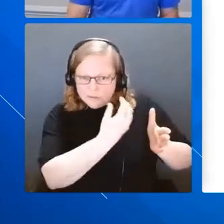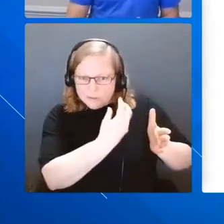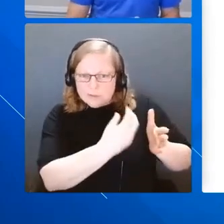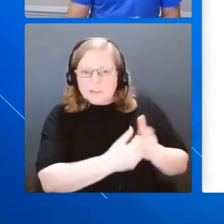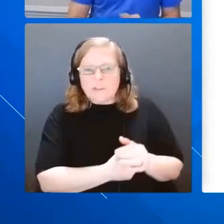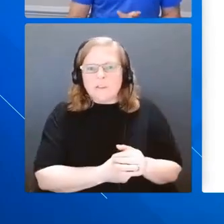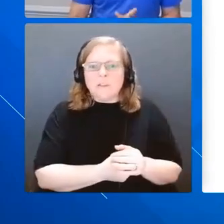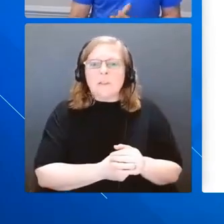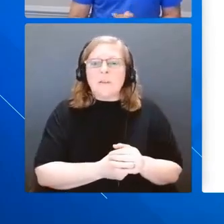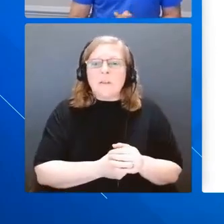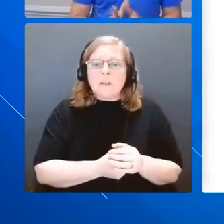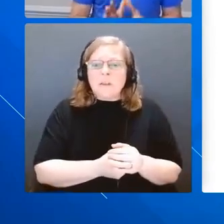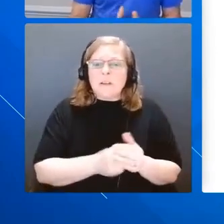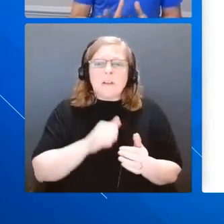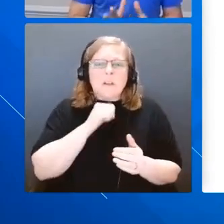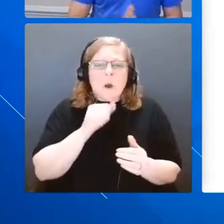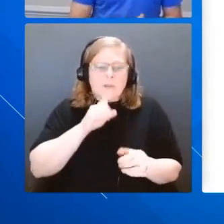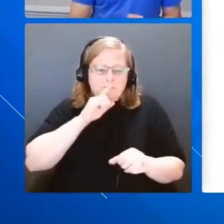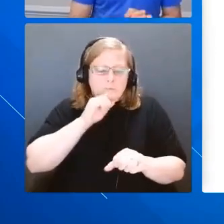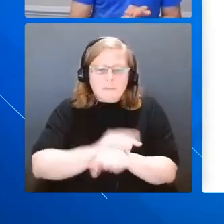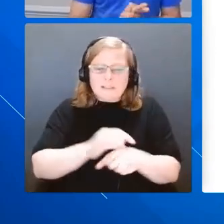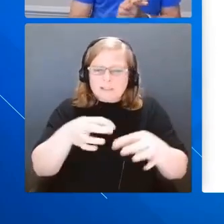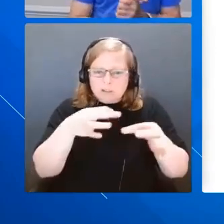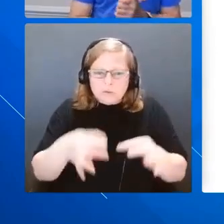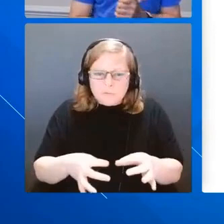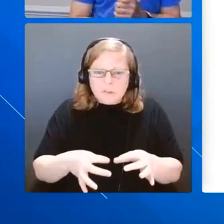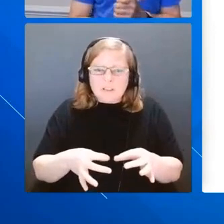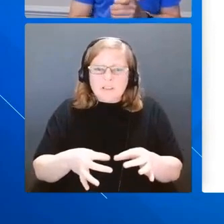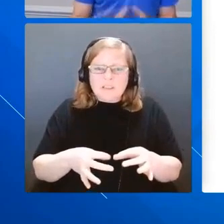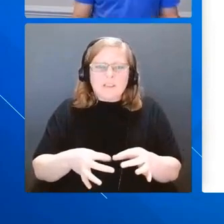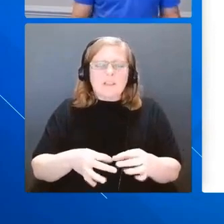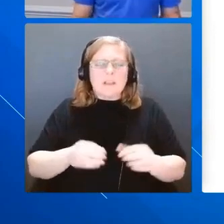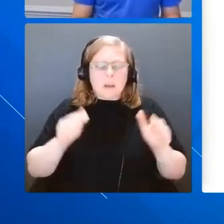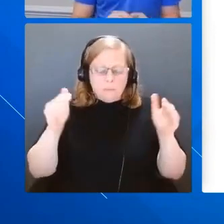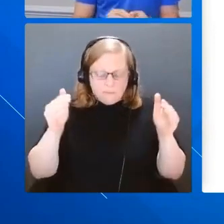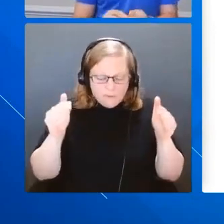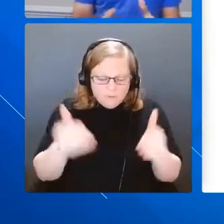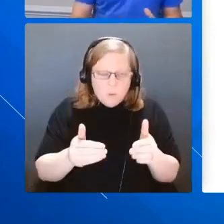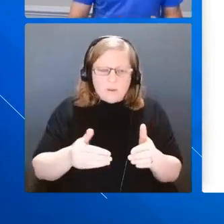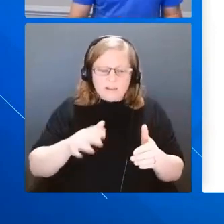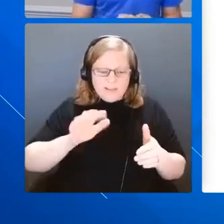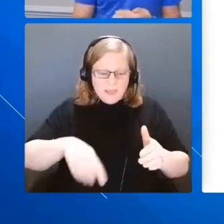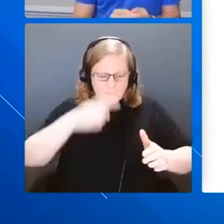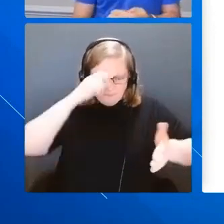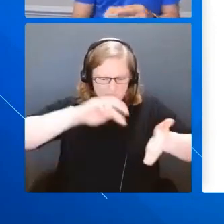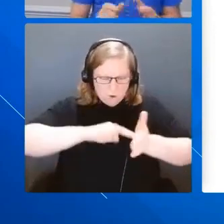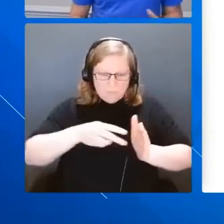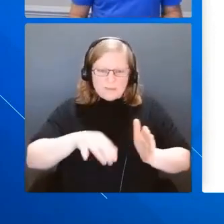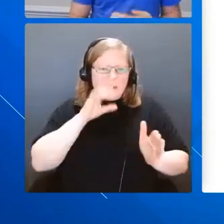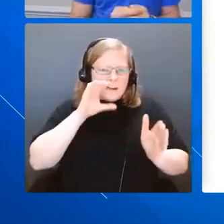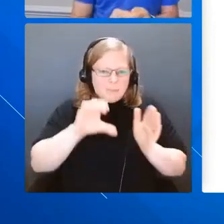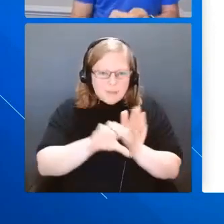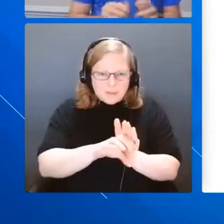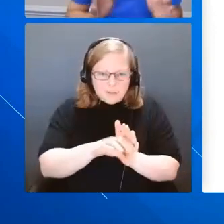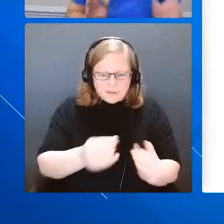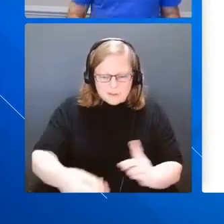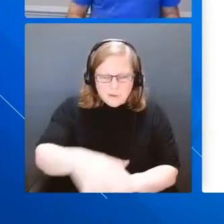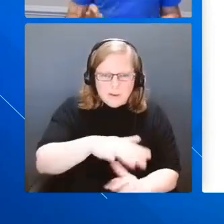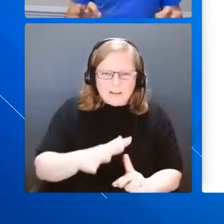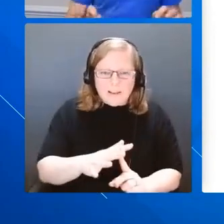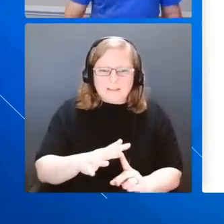literal description. Let users know the intent of the image. Context is everything. The big bold blue there. Say that